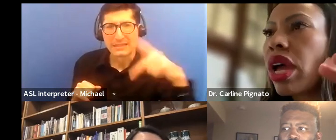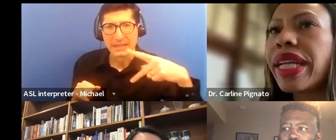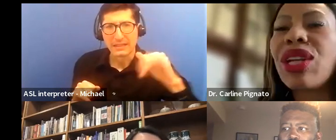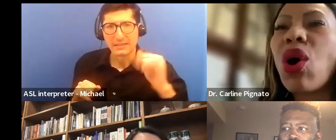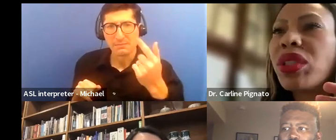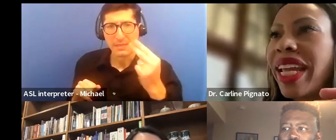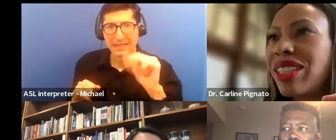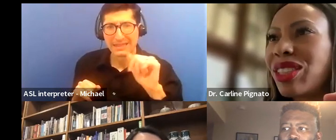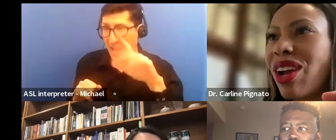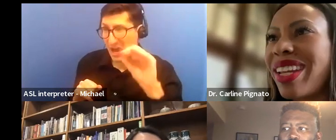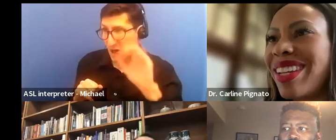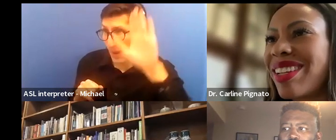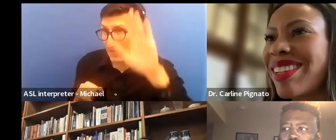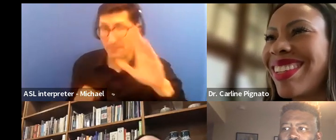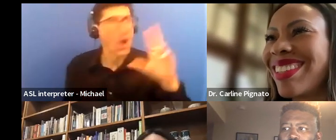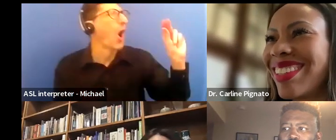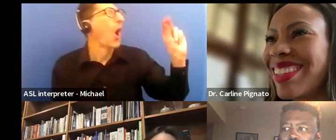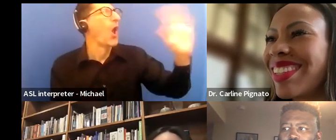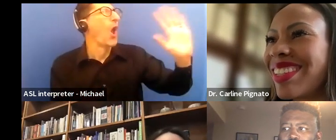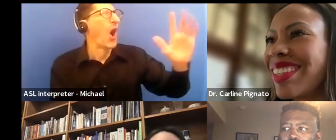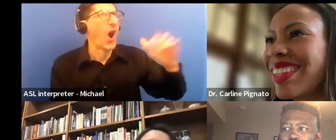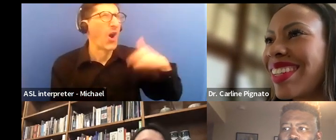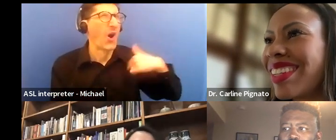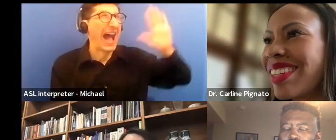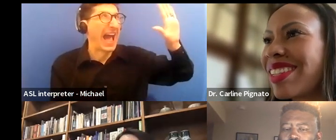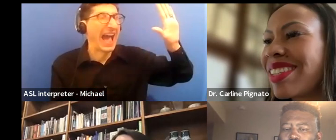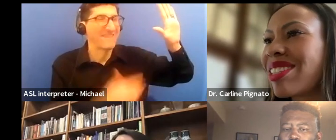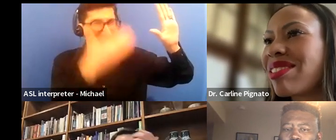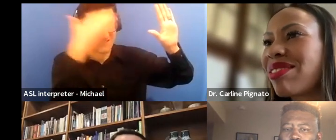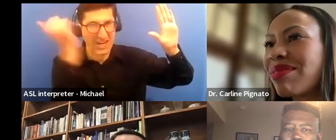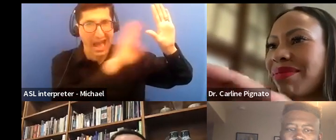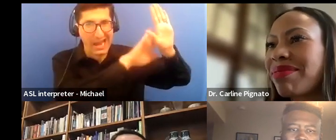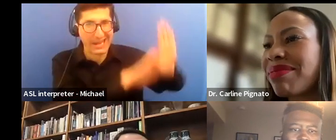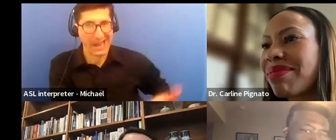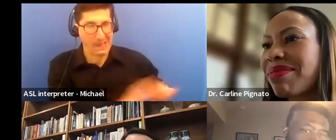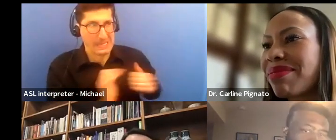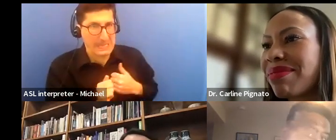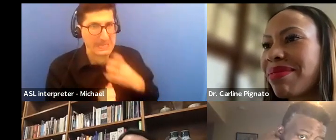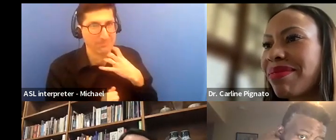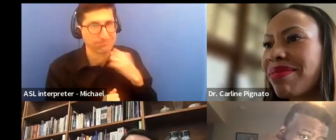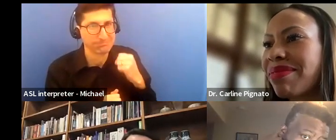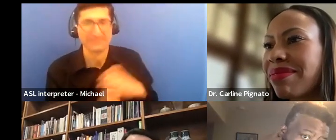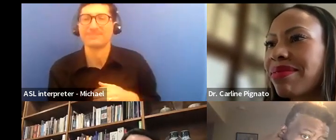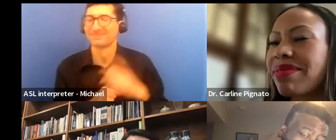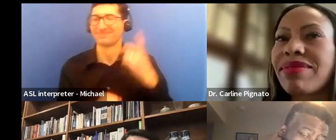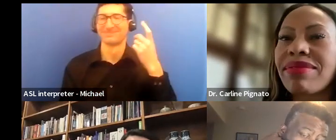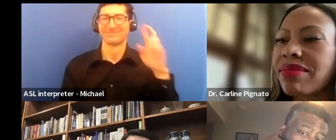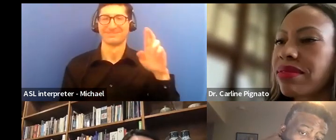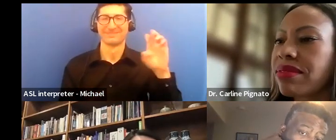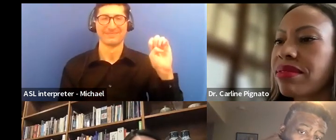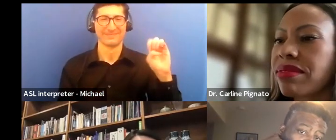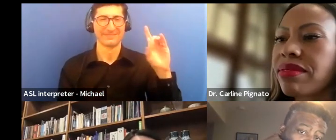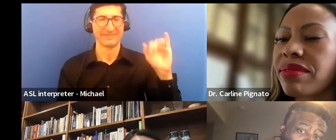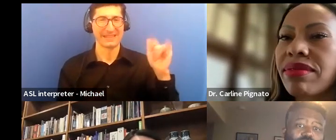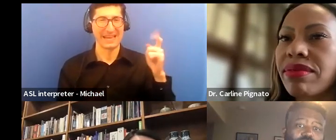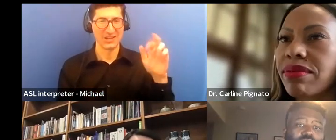hand? It's an old hand, sorry. Okay. Okay. All righty. Okay, I'm sorry. I kind of, we still have a little bit of